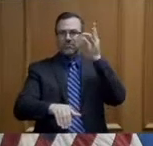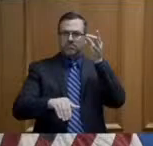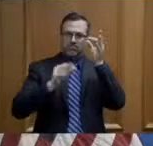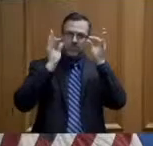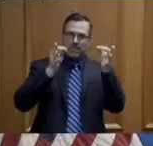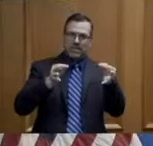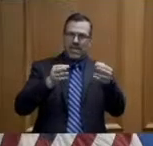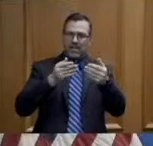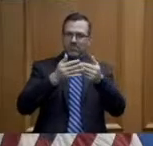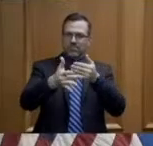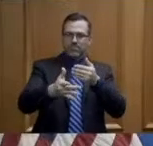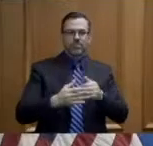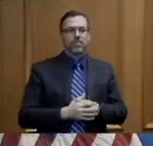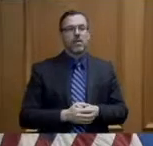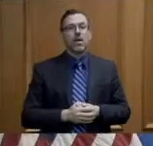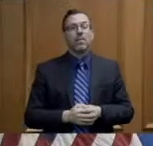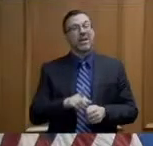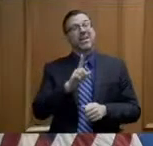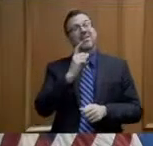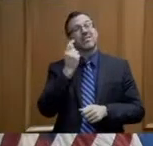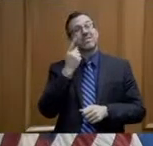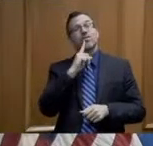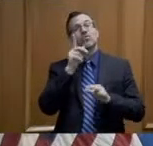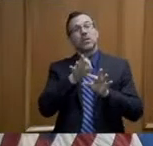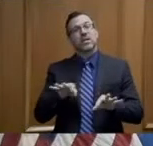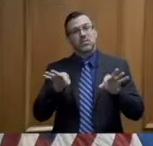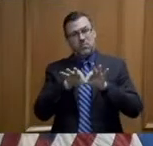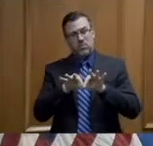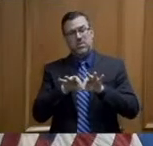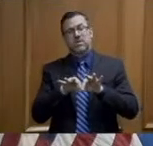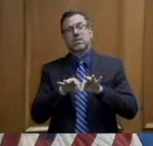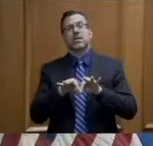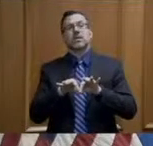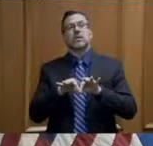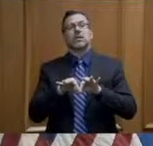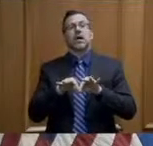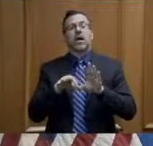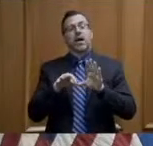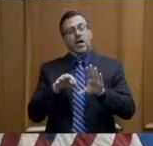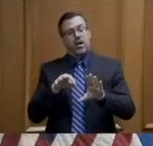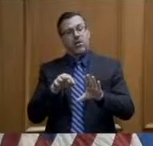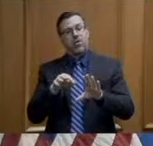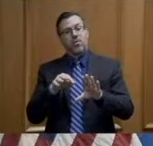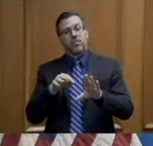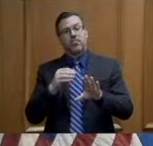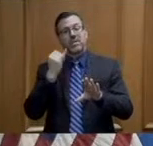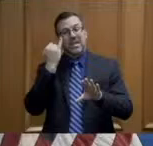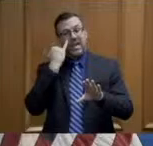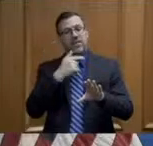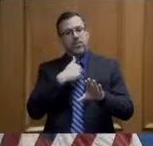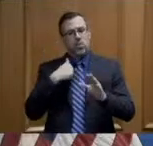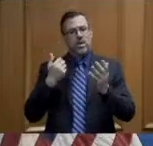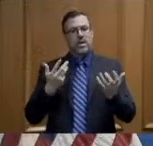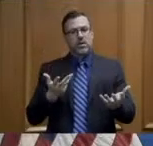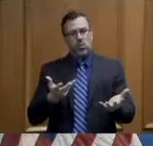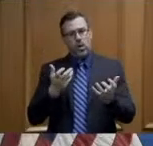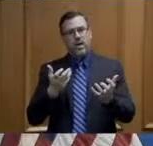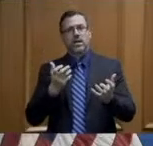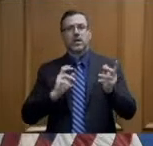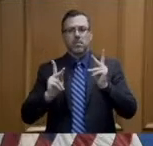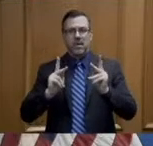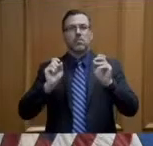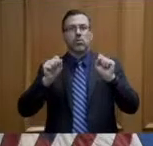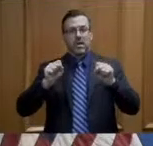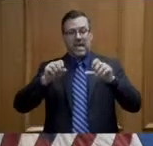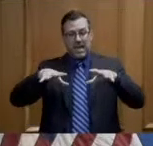worked. And it's really important that in order for us to get to a place where people can begin to go back to